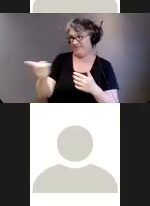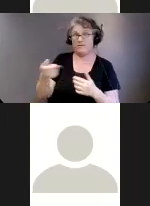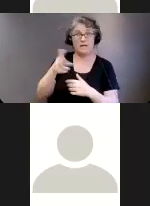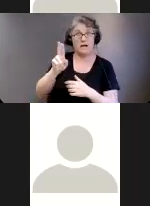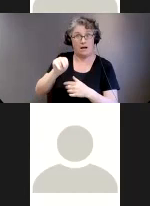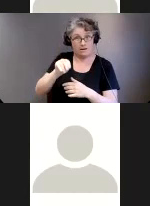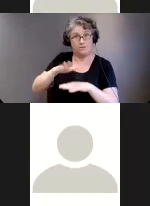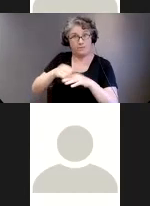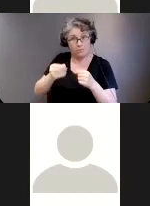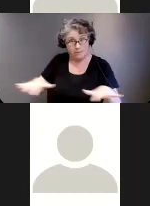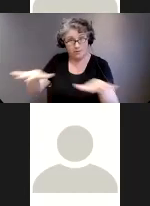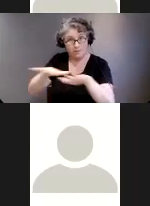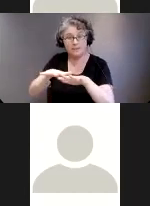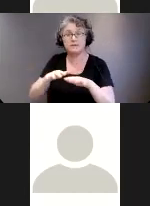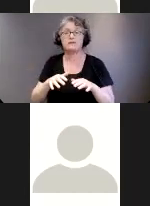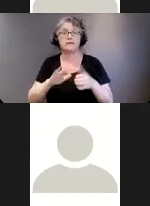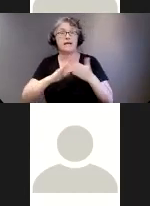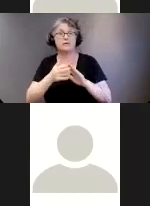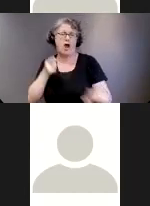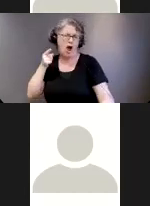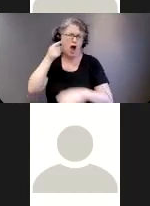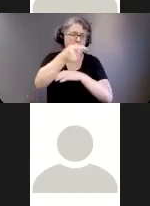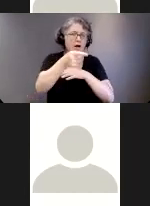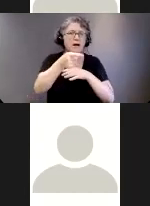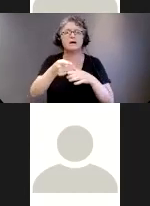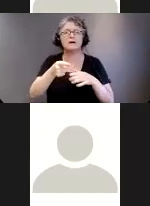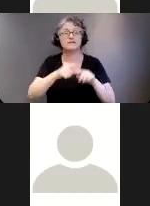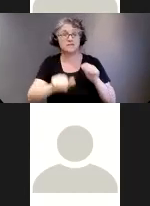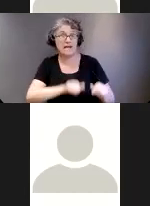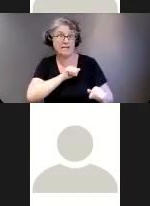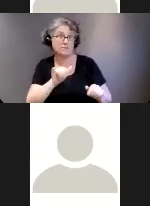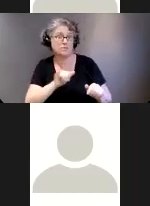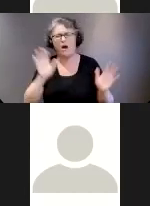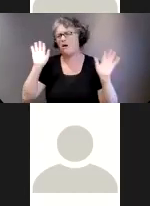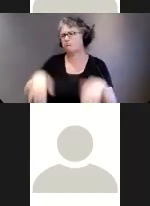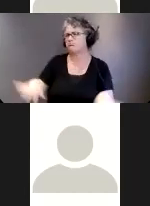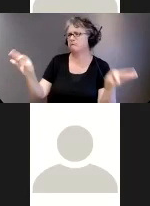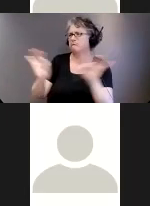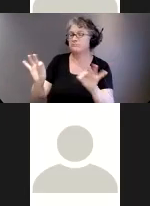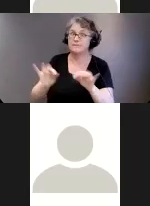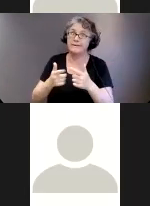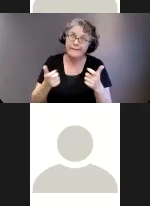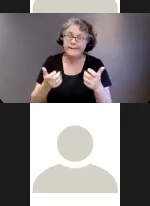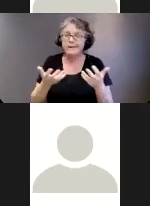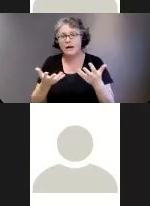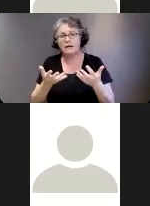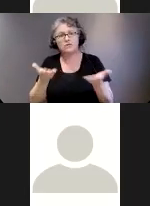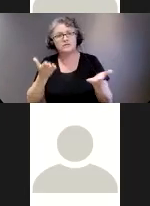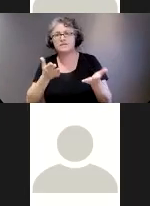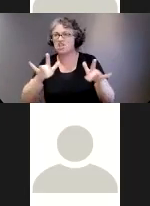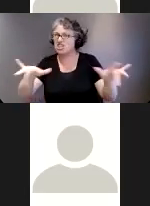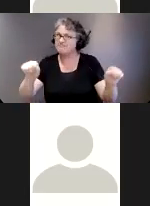of neighbors. We sometimes have different attitudes as well, and lack of access to services that they might not be